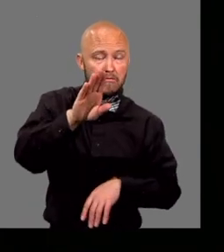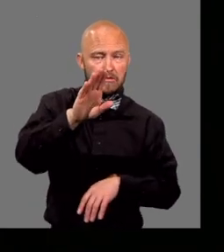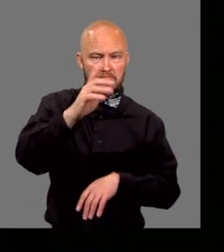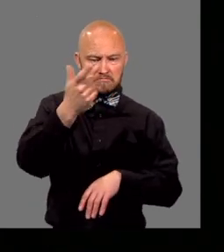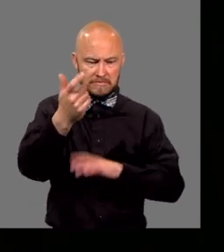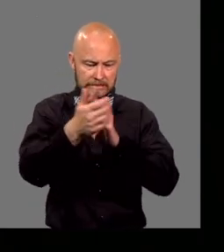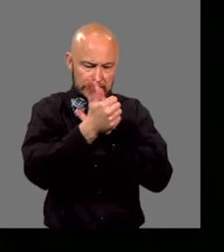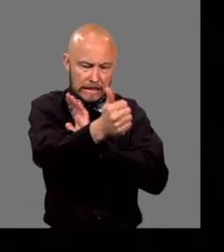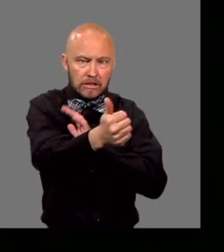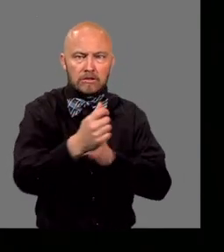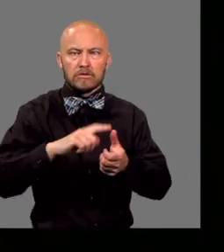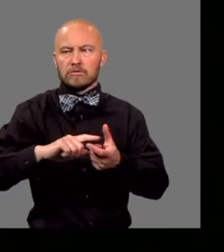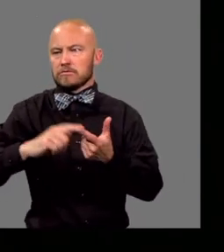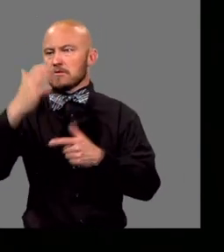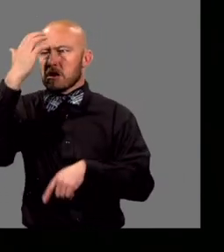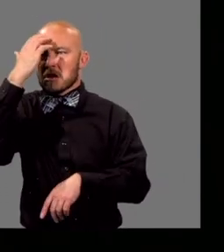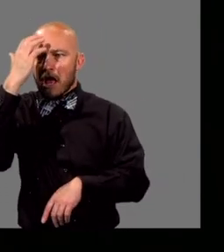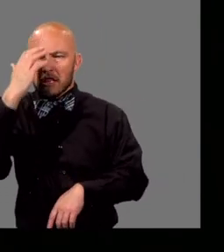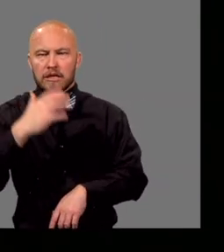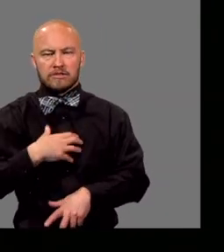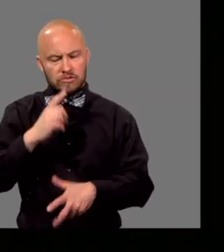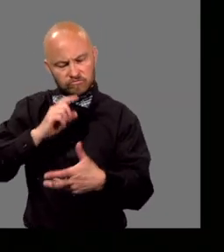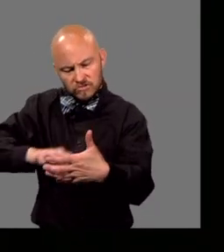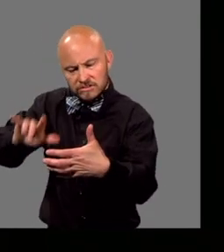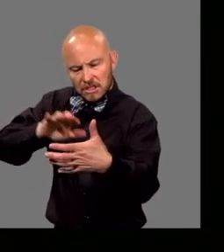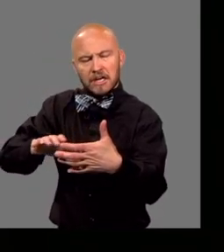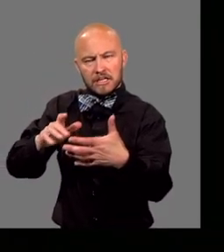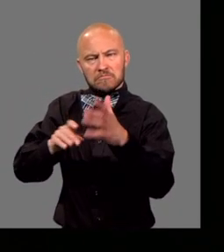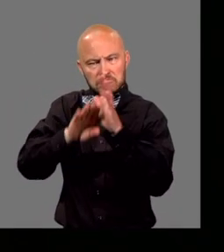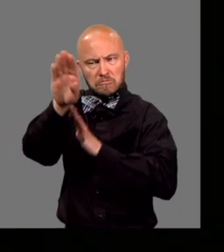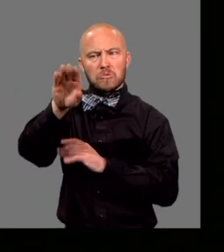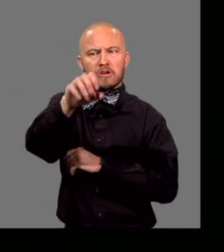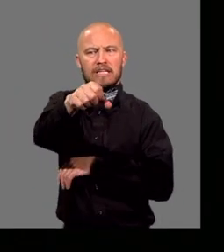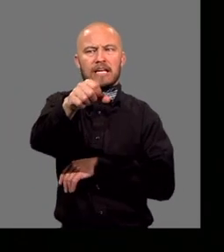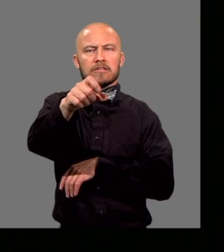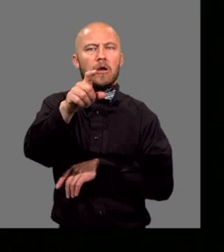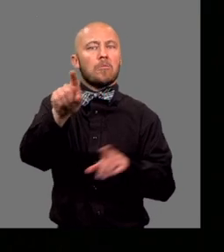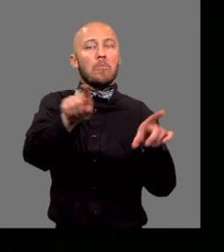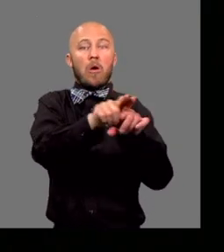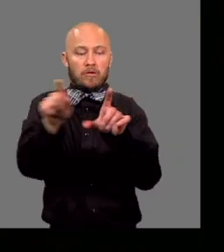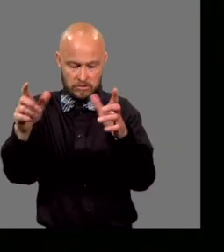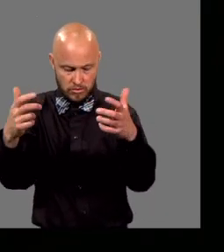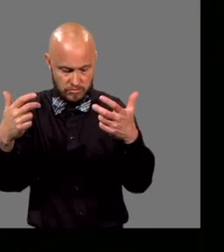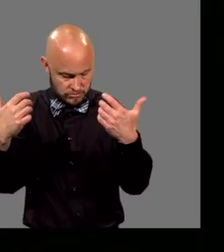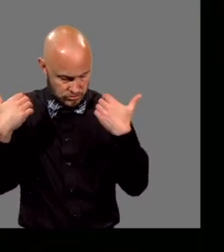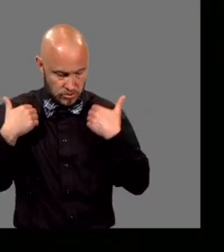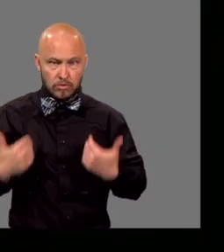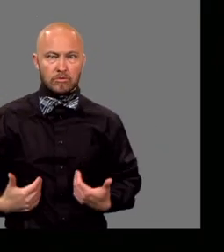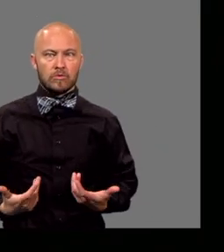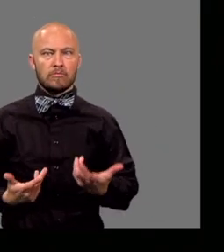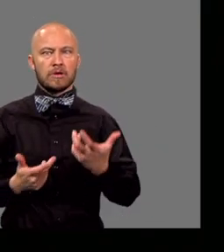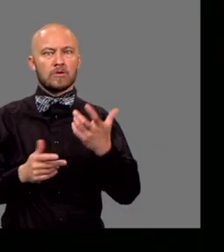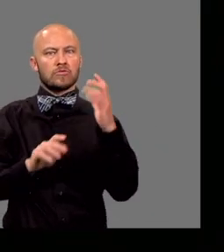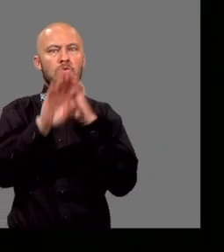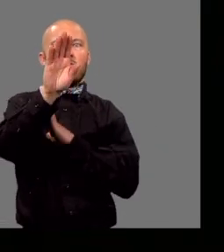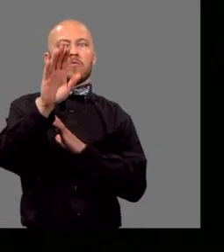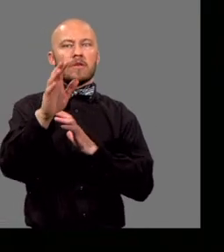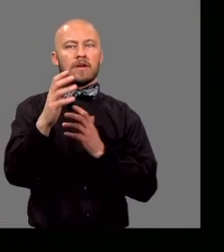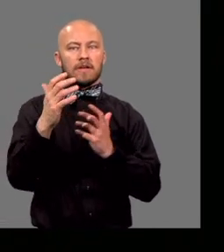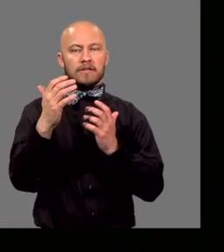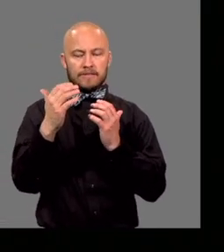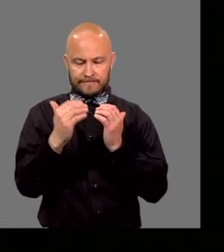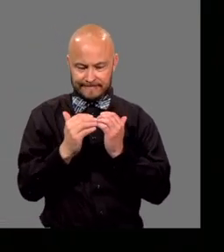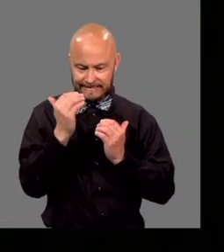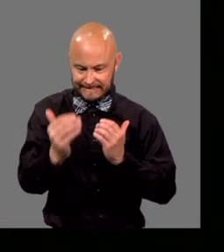not only in skills, knowledge, and academic stature, but maybe most importantly as a human, taking